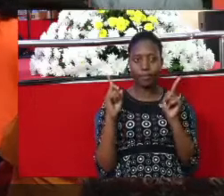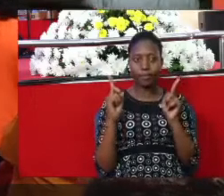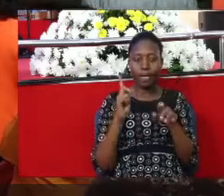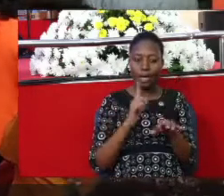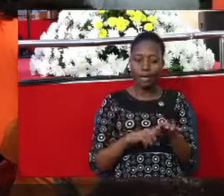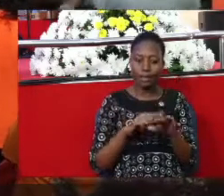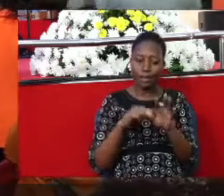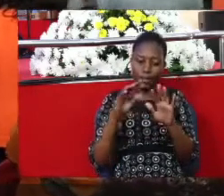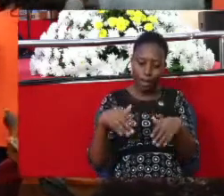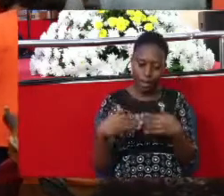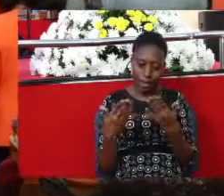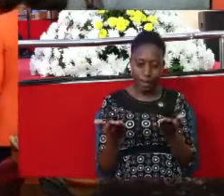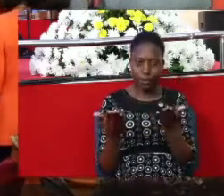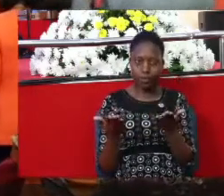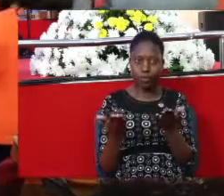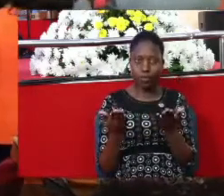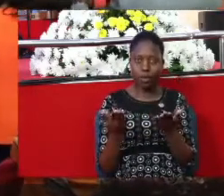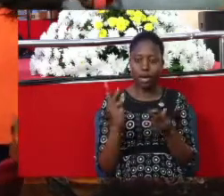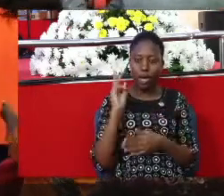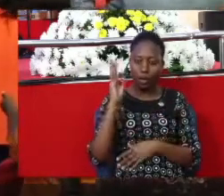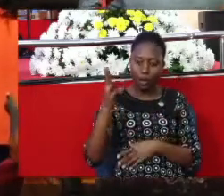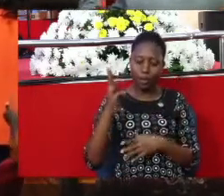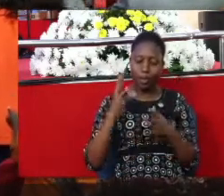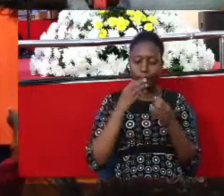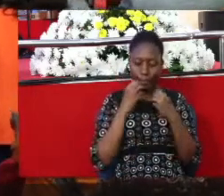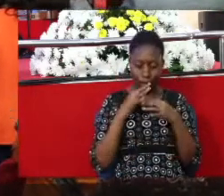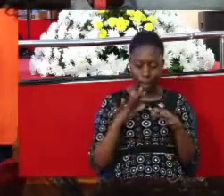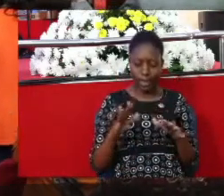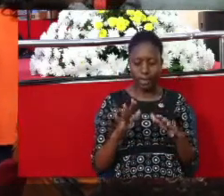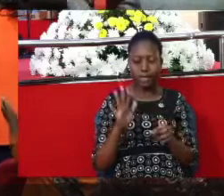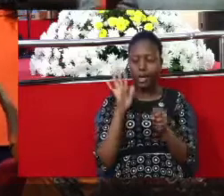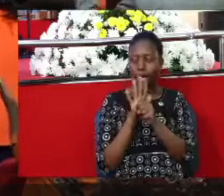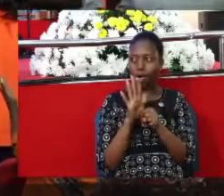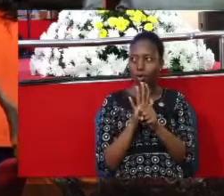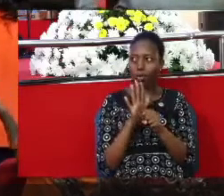generous, I will be blessed abundantly.